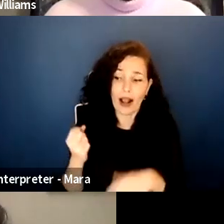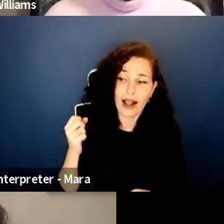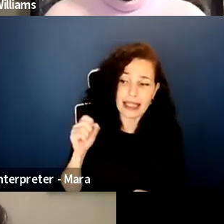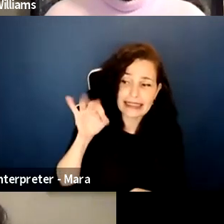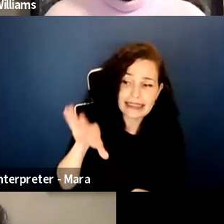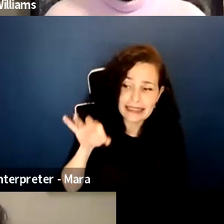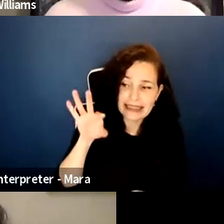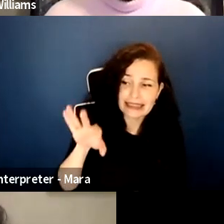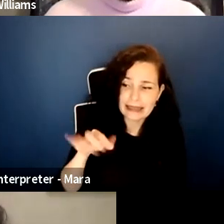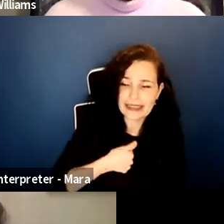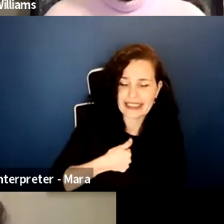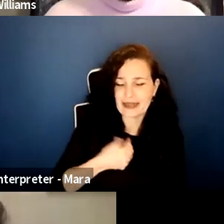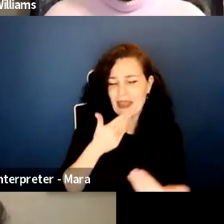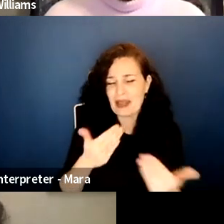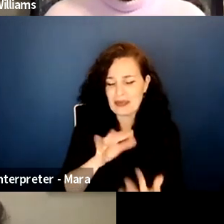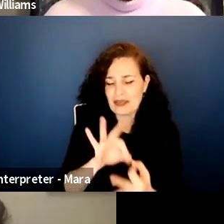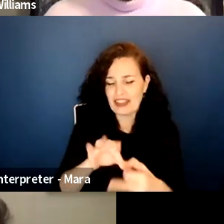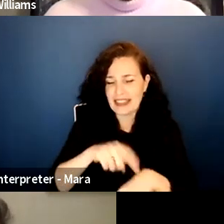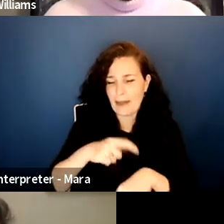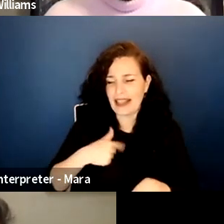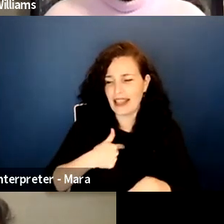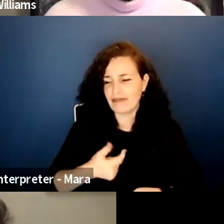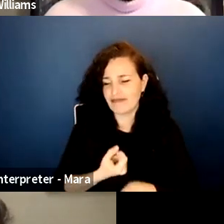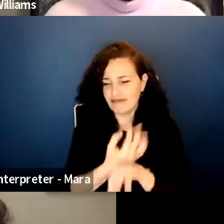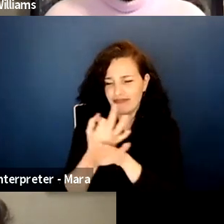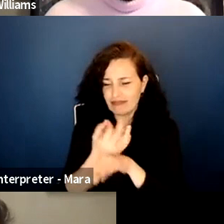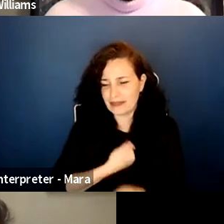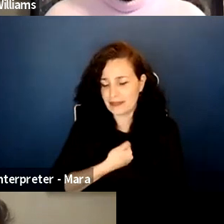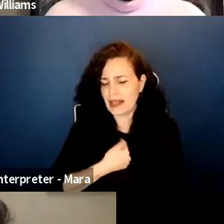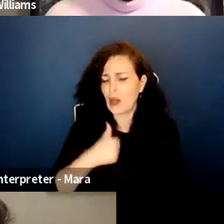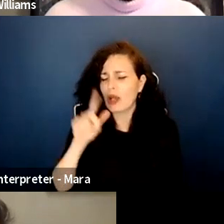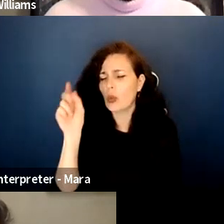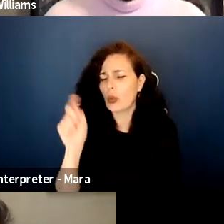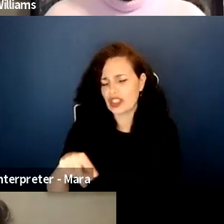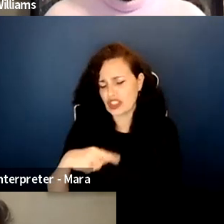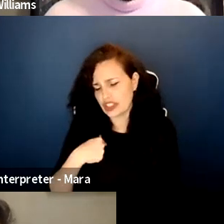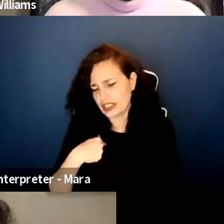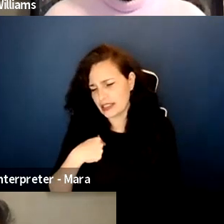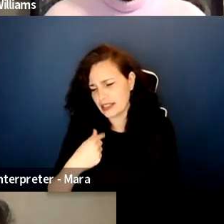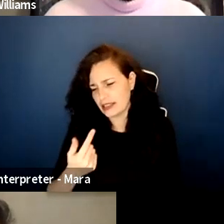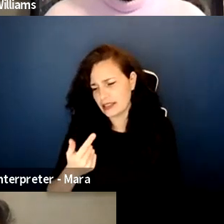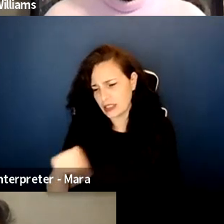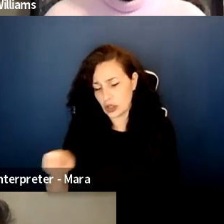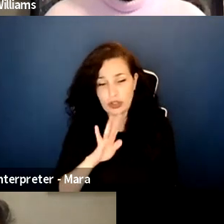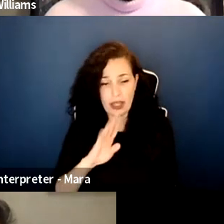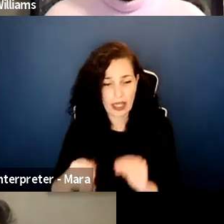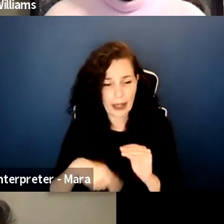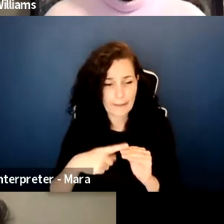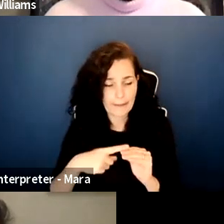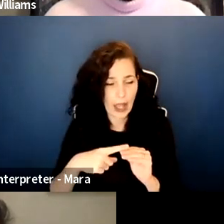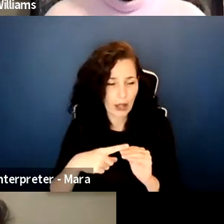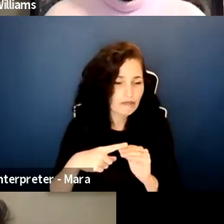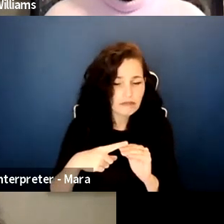a perfect time. Thank you. This is great. I have a question, because you're talking about something. We are really living